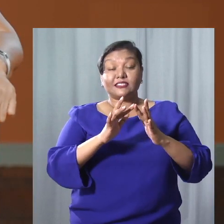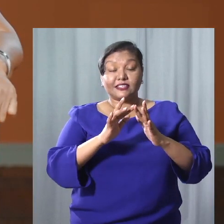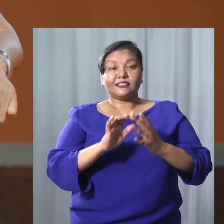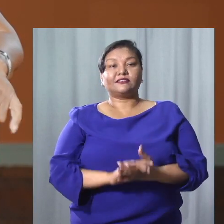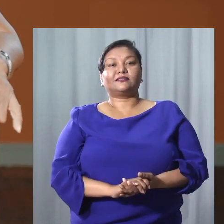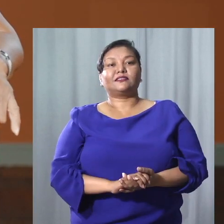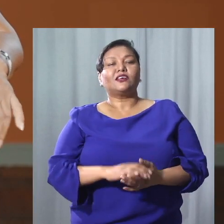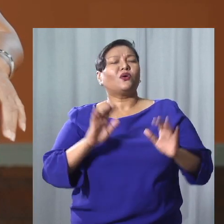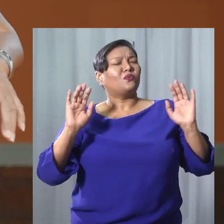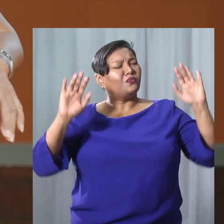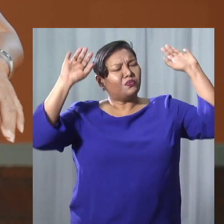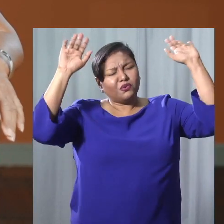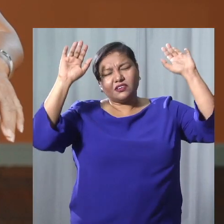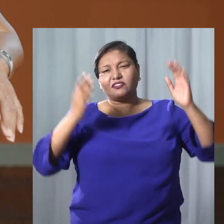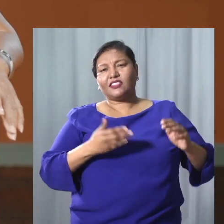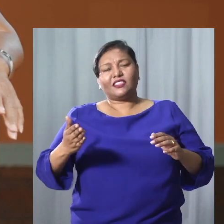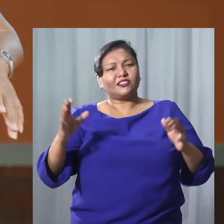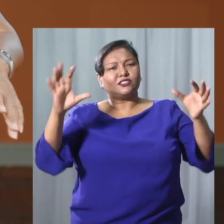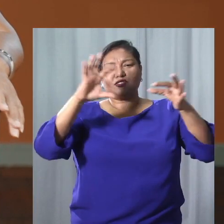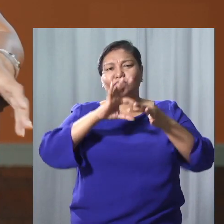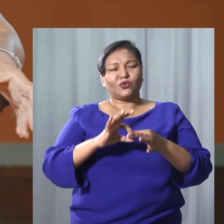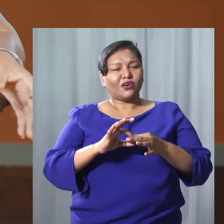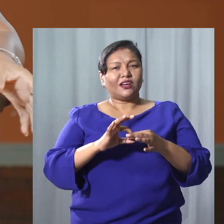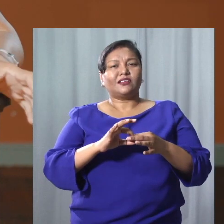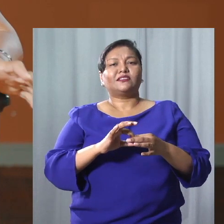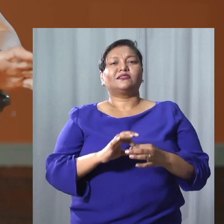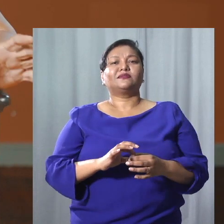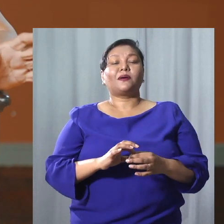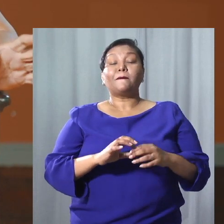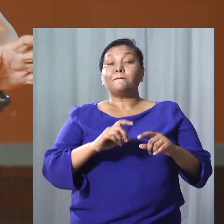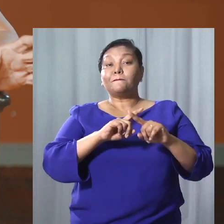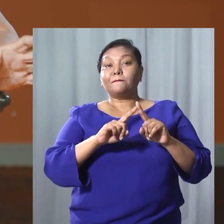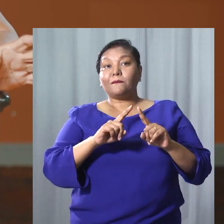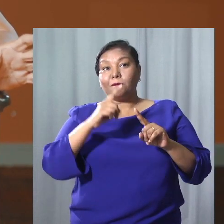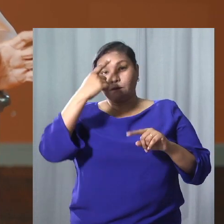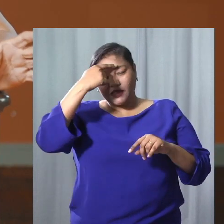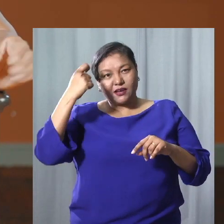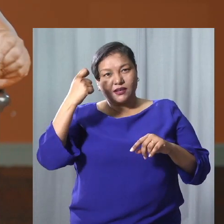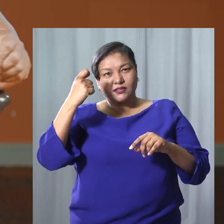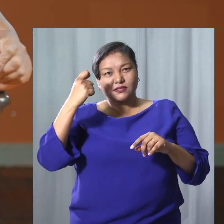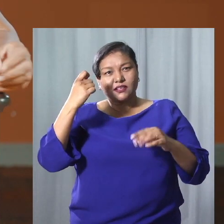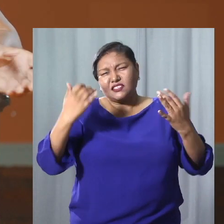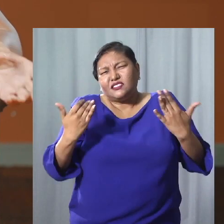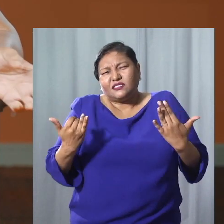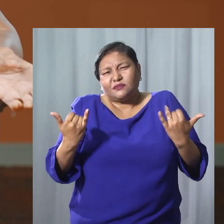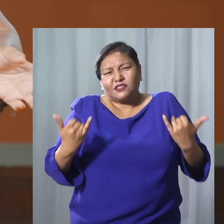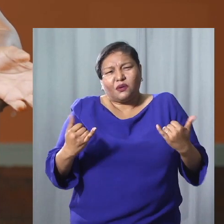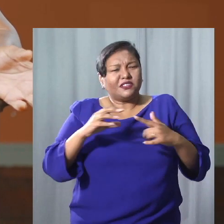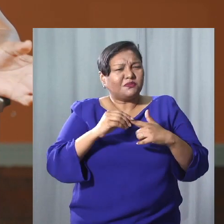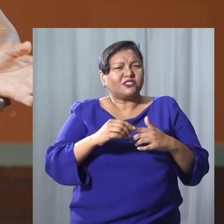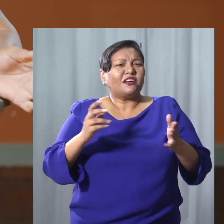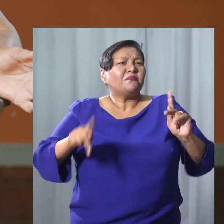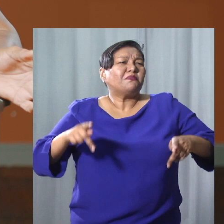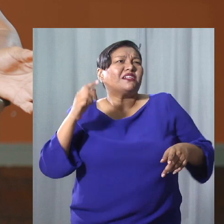a wonderful thing to get involved. For the simple reason, particularly now, you hear a lot of people talking about